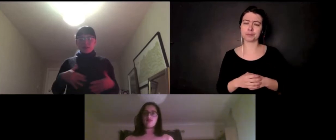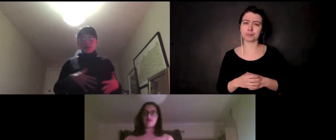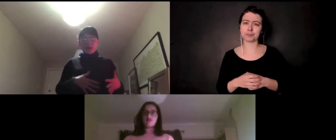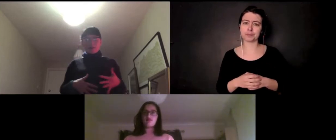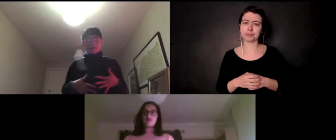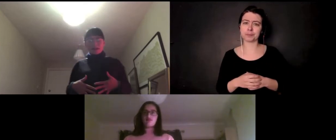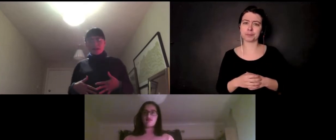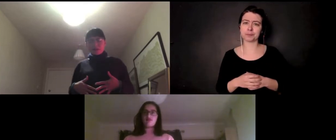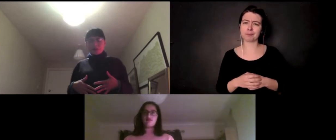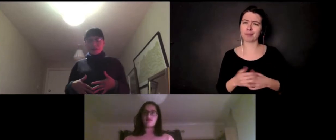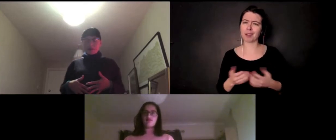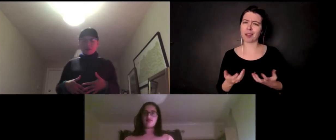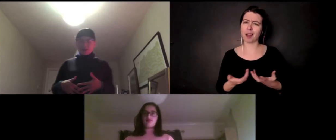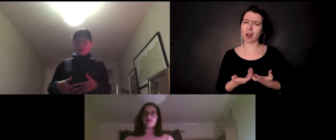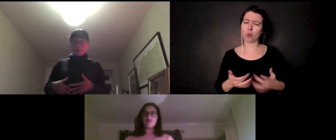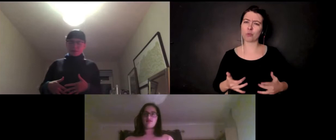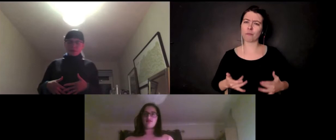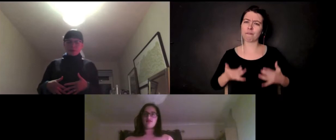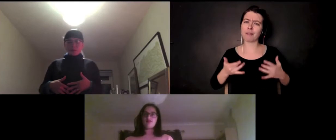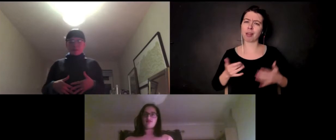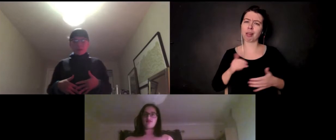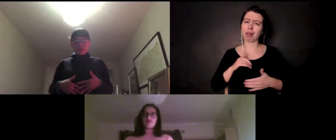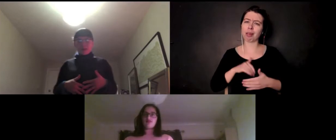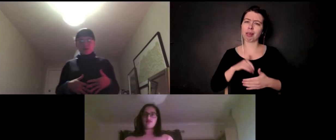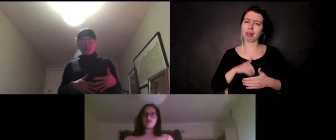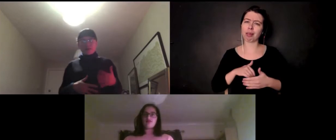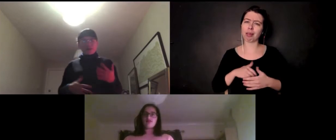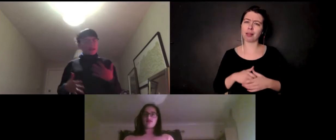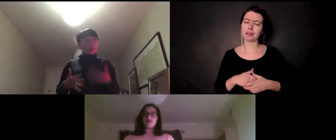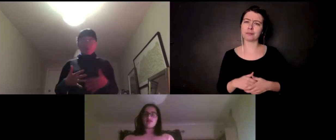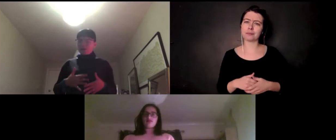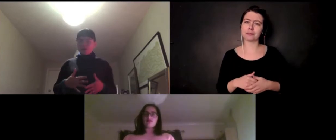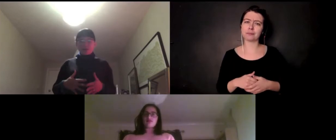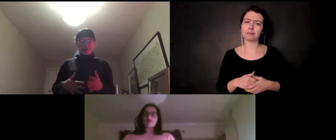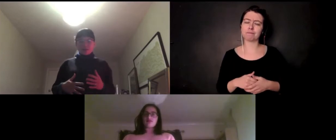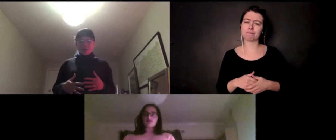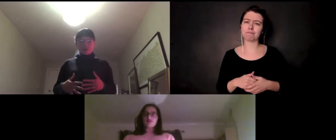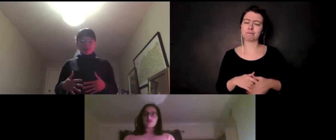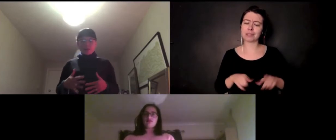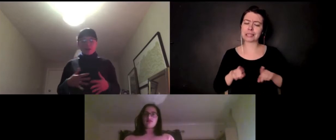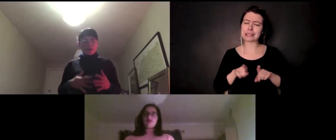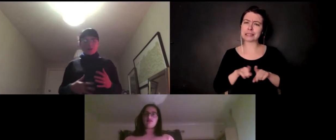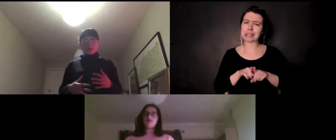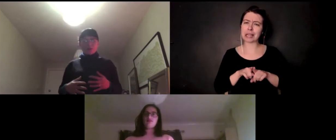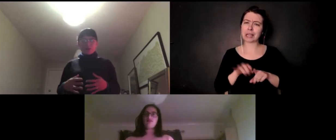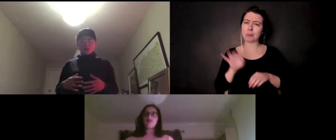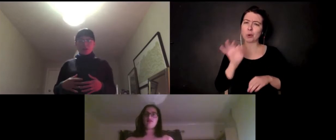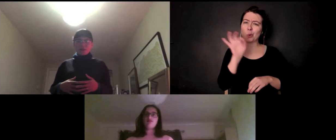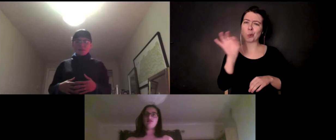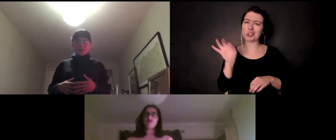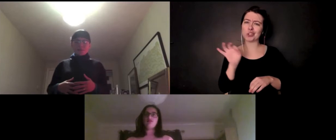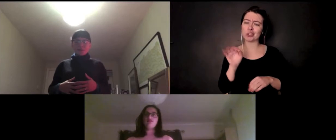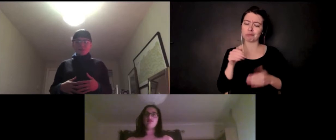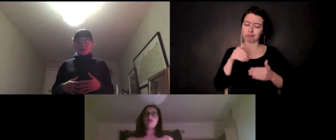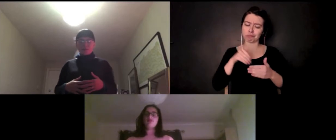tap into how you're feeling at the moment. And ask yourself those same questions. What are the contours?